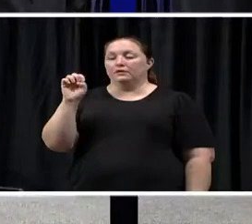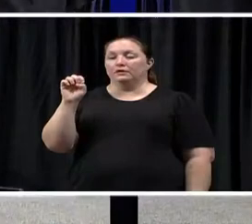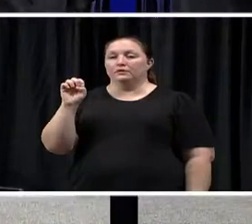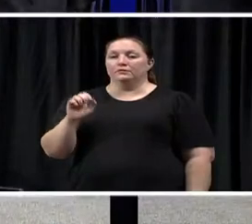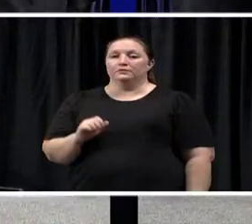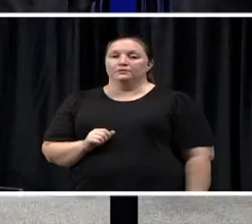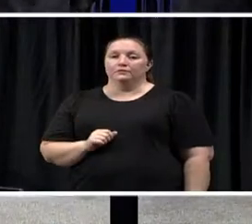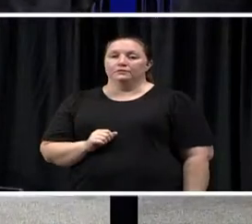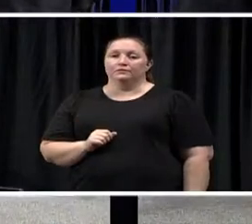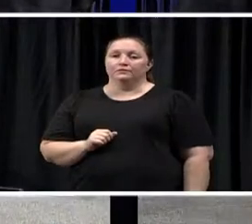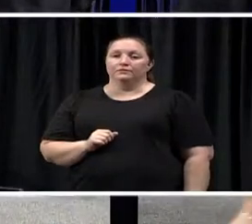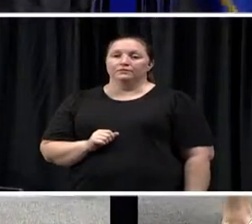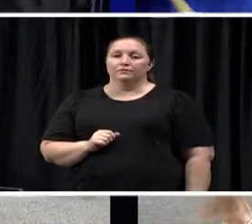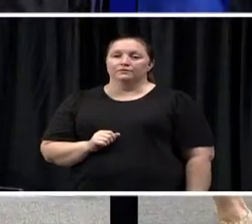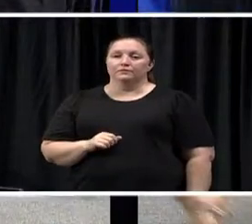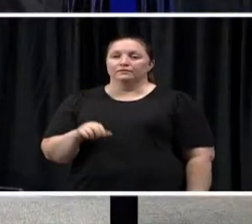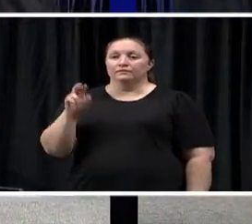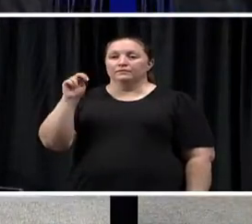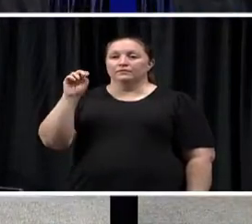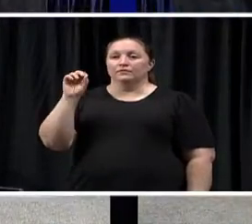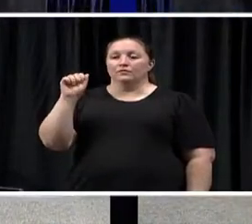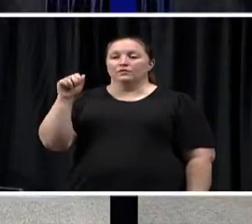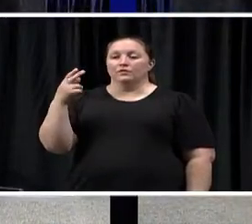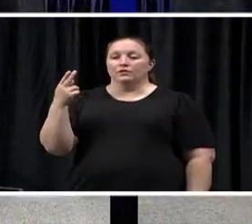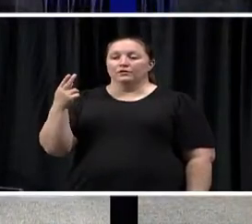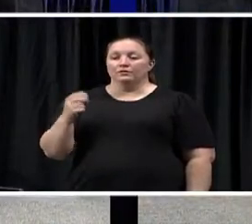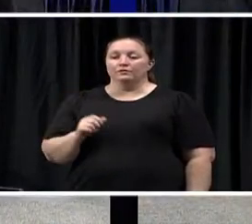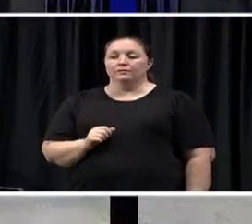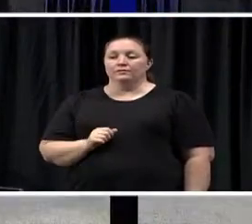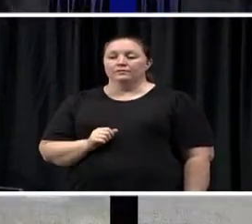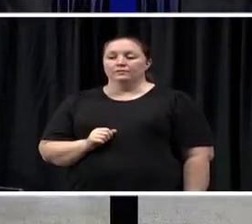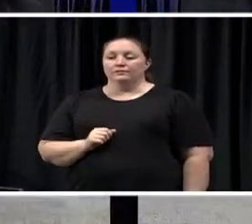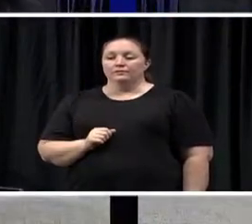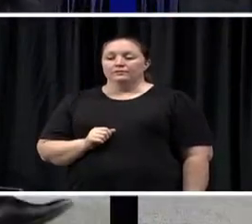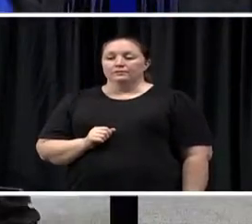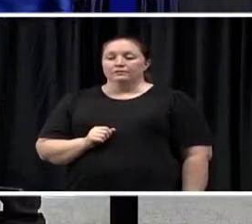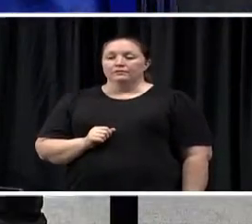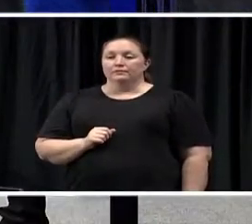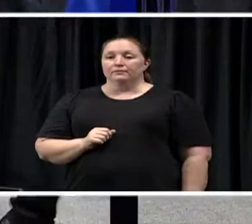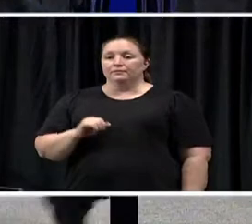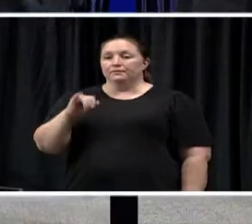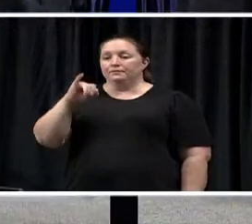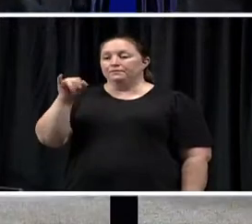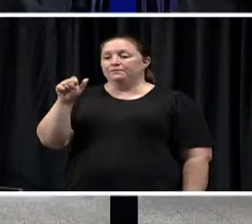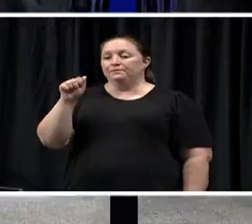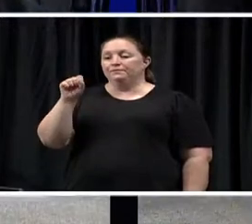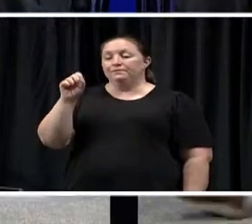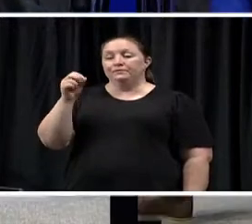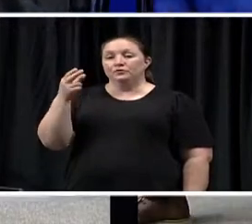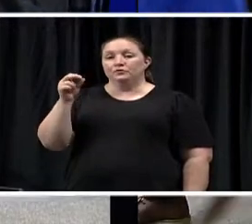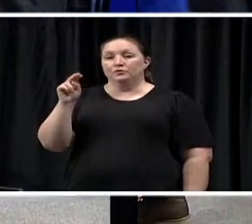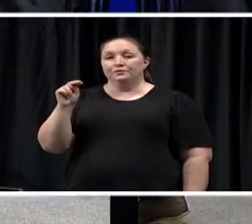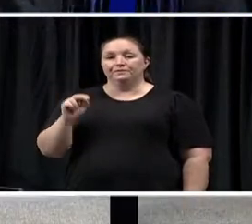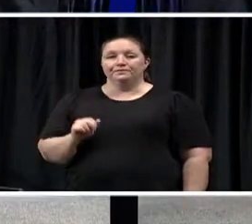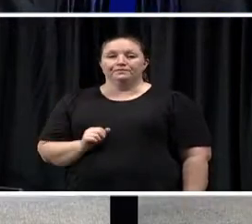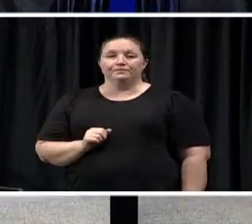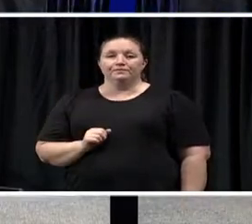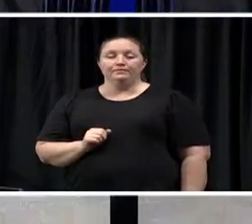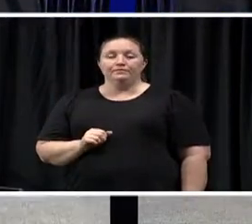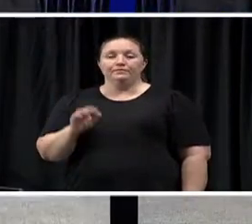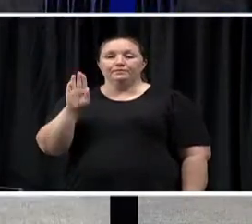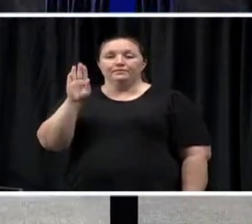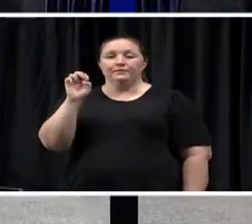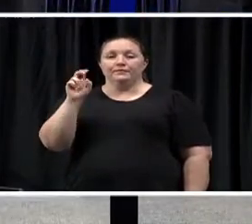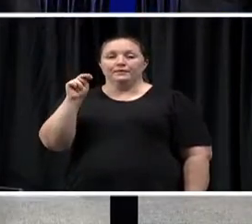Jerome Simmons. Noah Keenan Schuer. Jay Sean Singh.